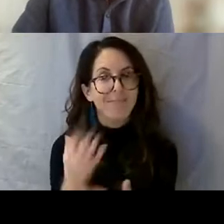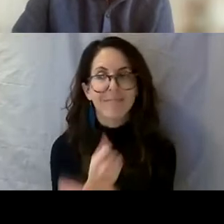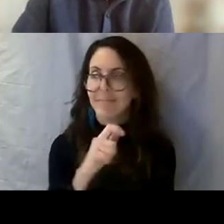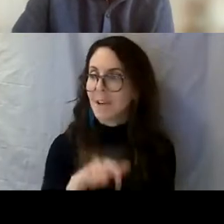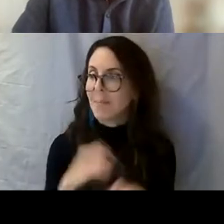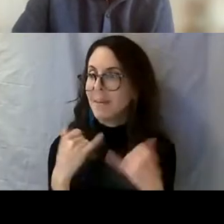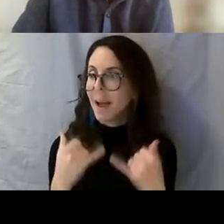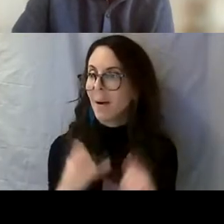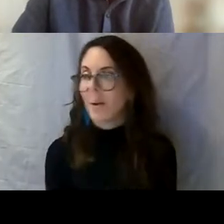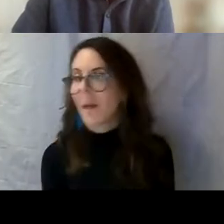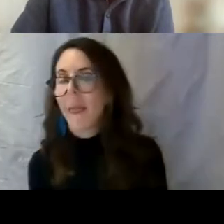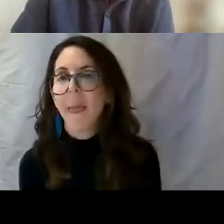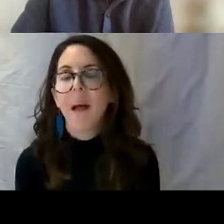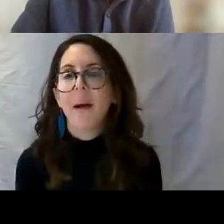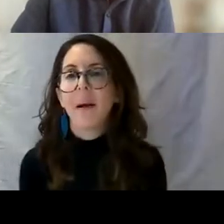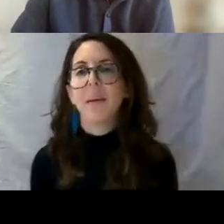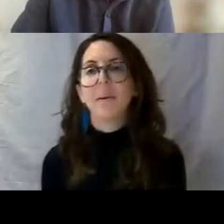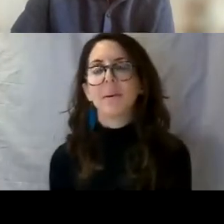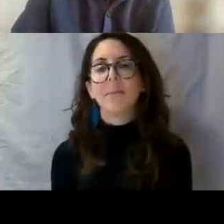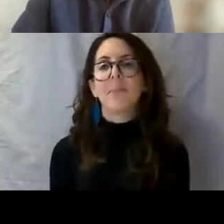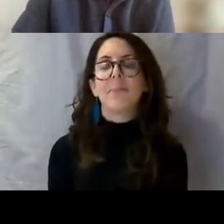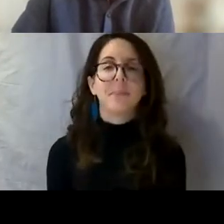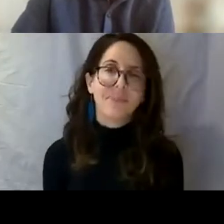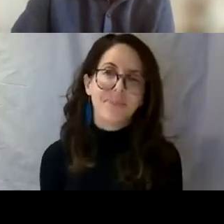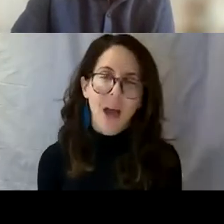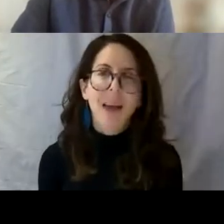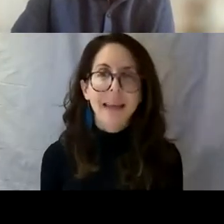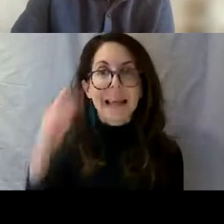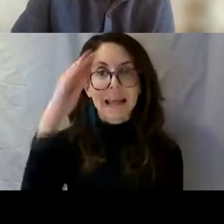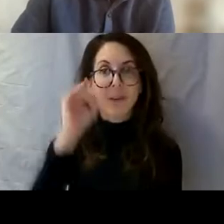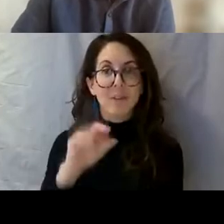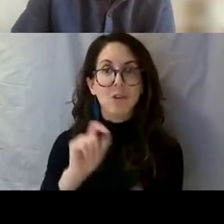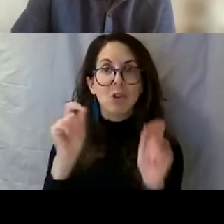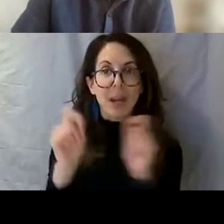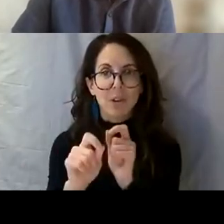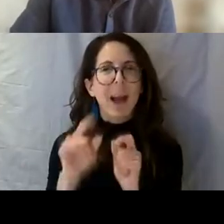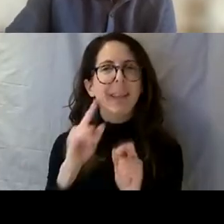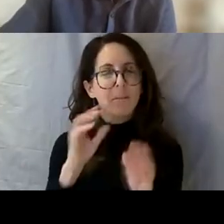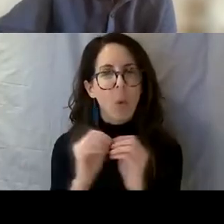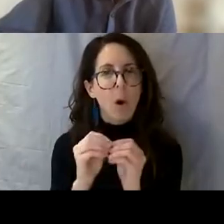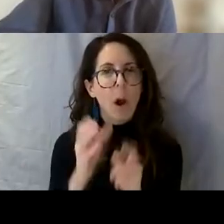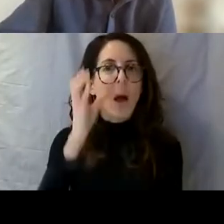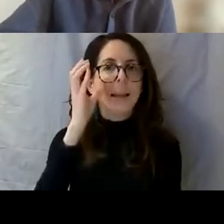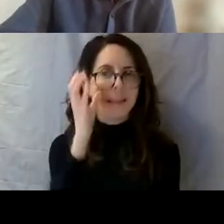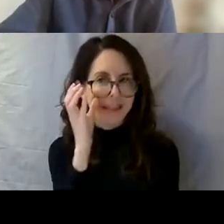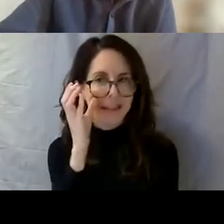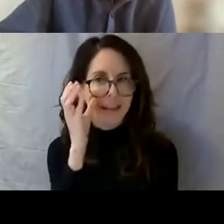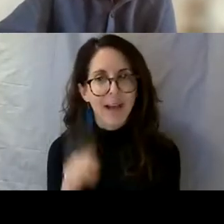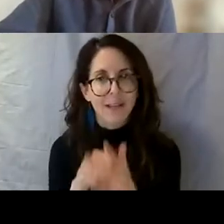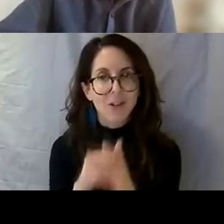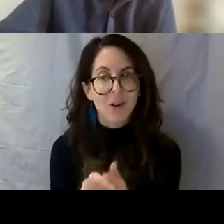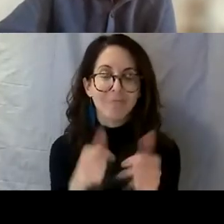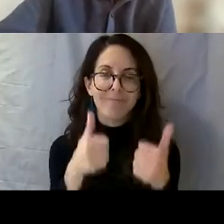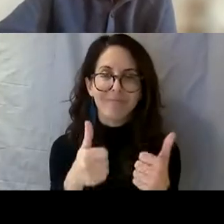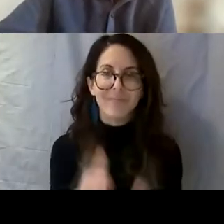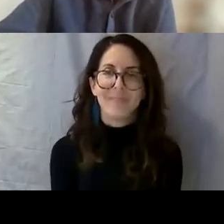of change to be thrown out the window and more listening to begin. So good. Glad to hear